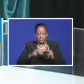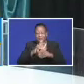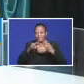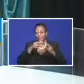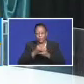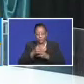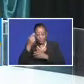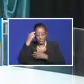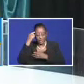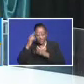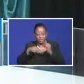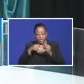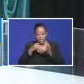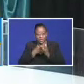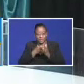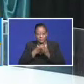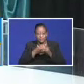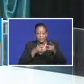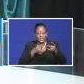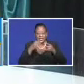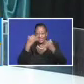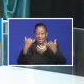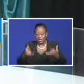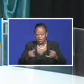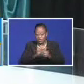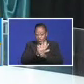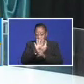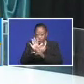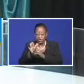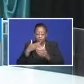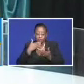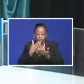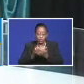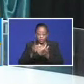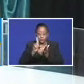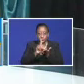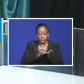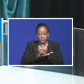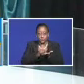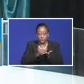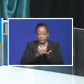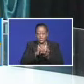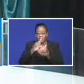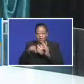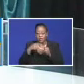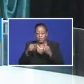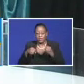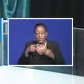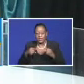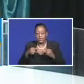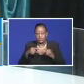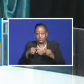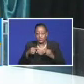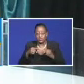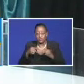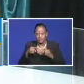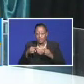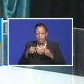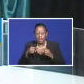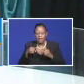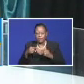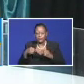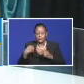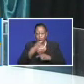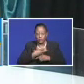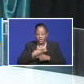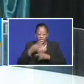Now on to news on the COVID-19 pandemic. Good news tonight on the national vaccination campaign as more doses are expected